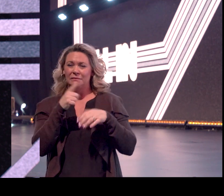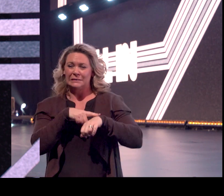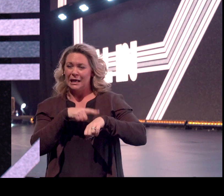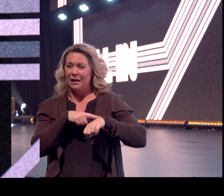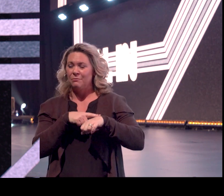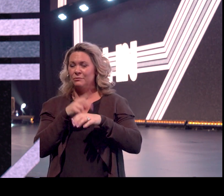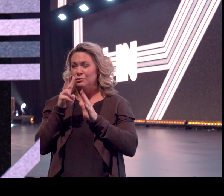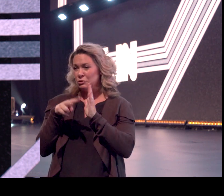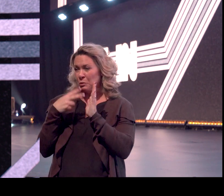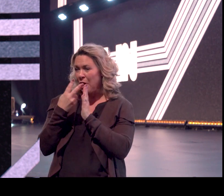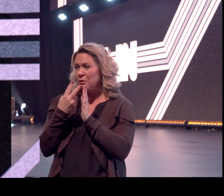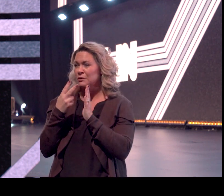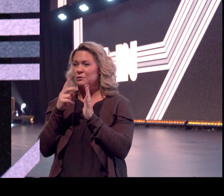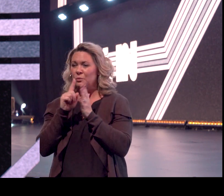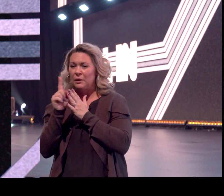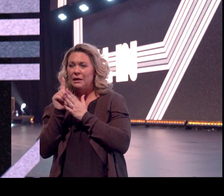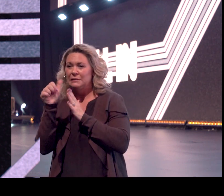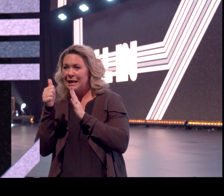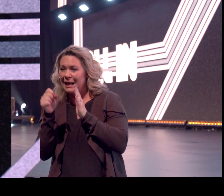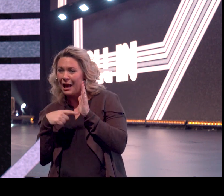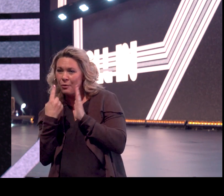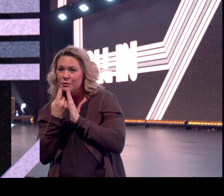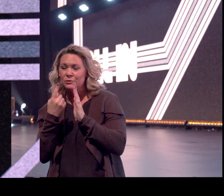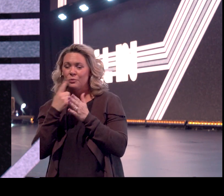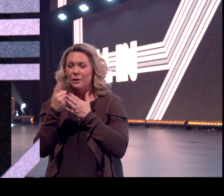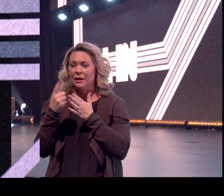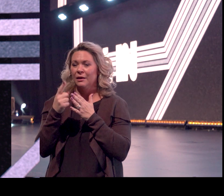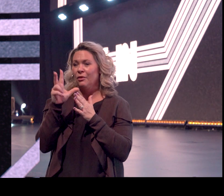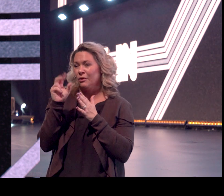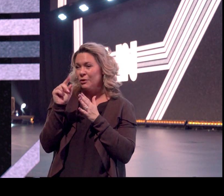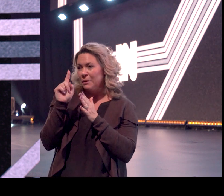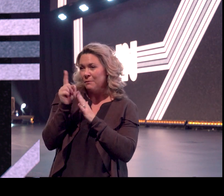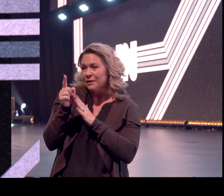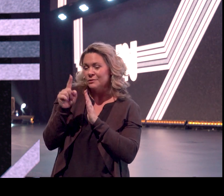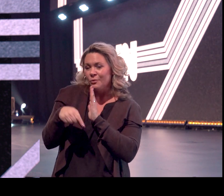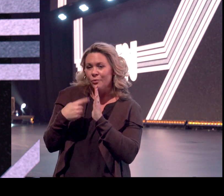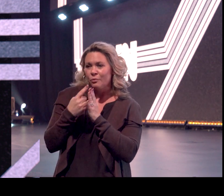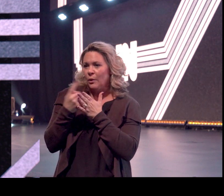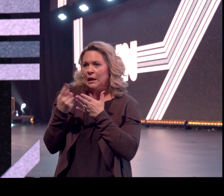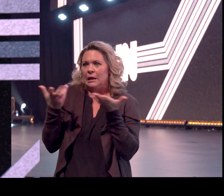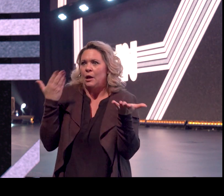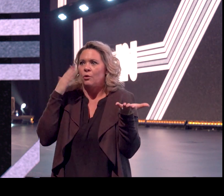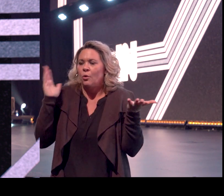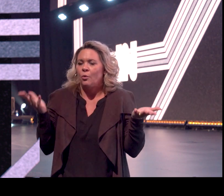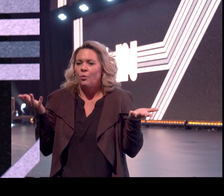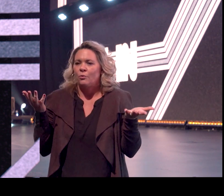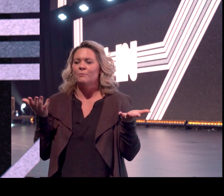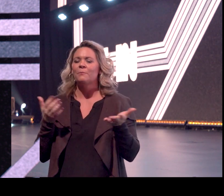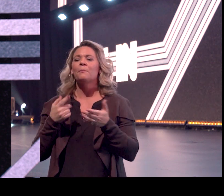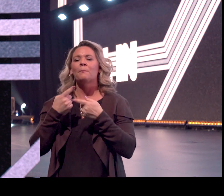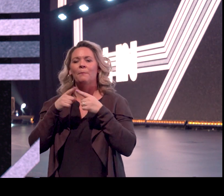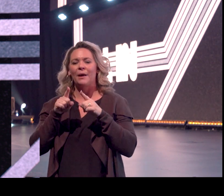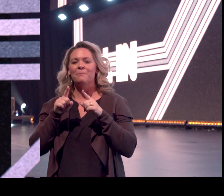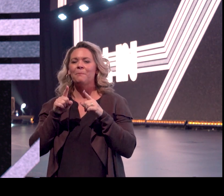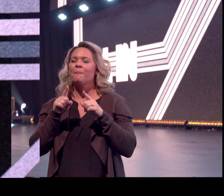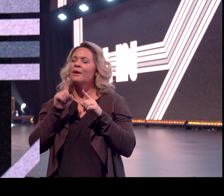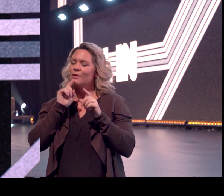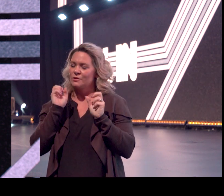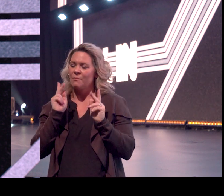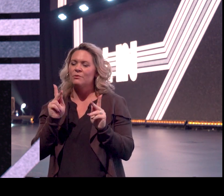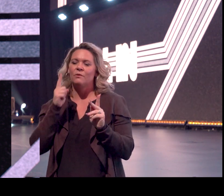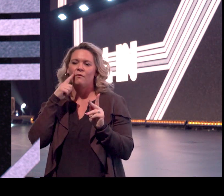time. Man, does it require 2 hours a week or 10 hours a week or an hour a week or 30 minutes a week? Whatever your availability